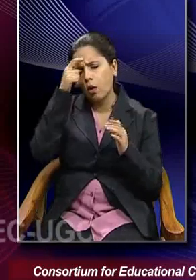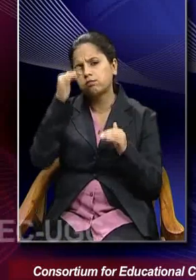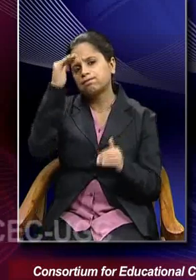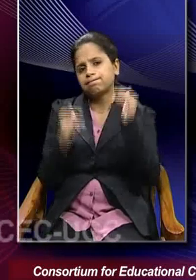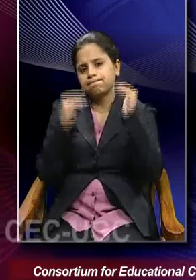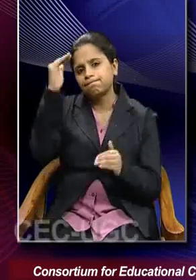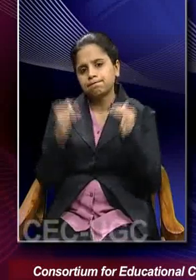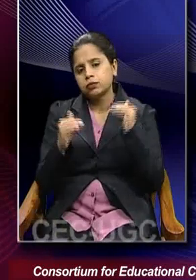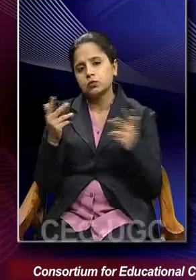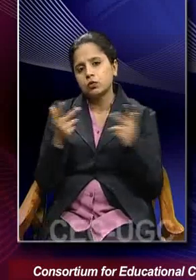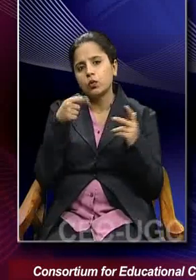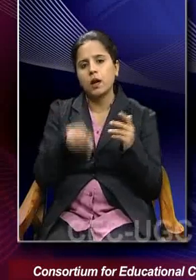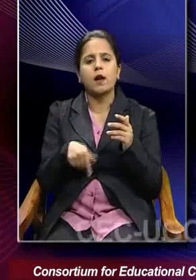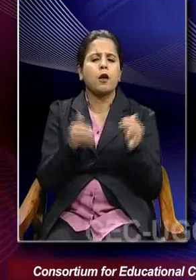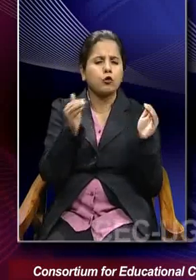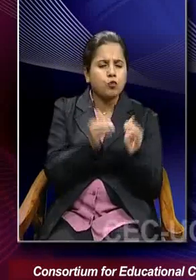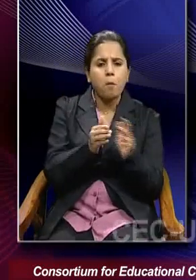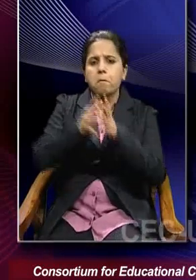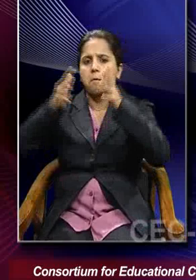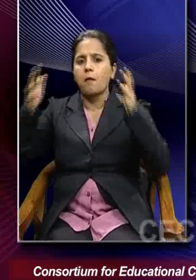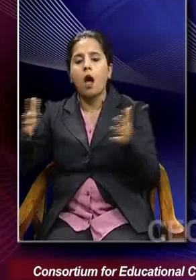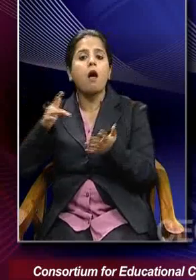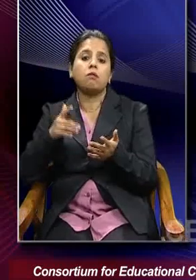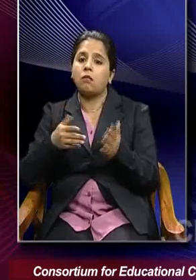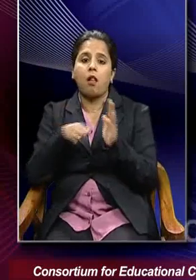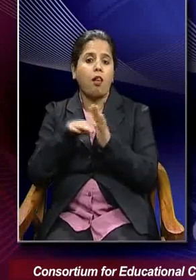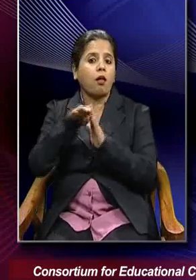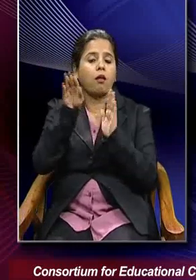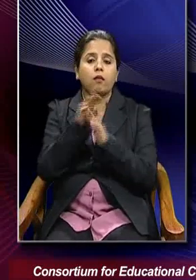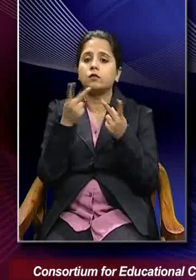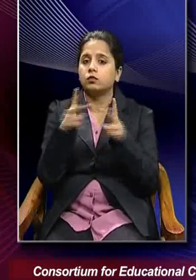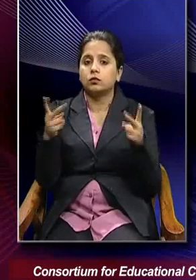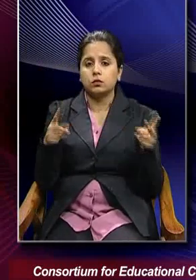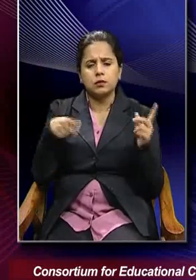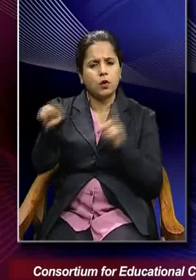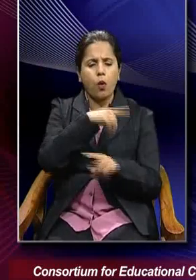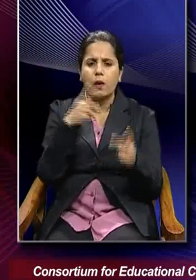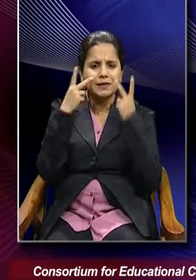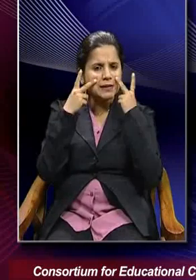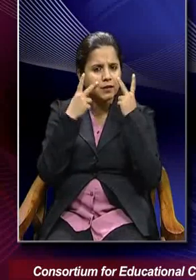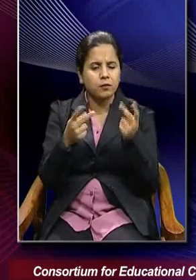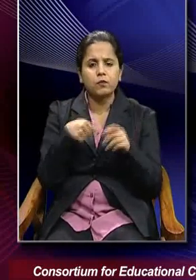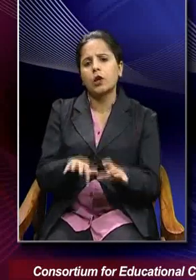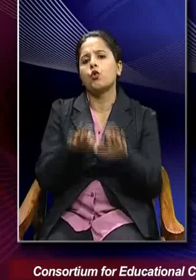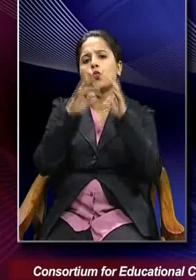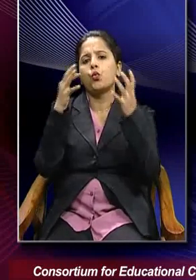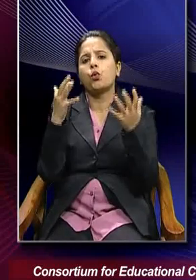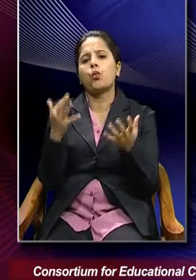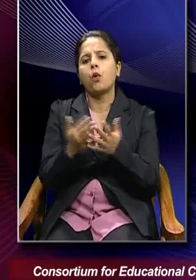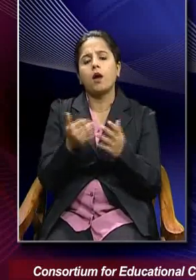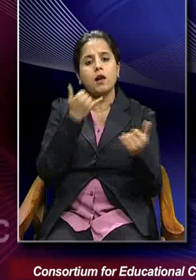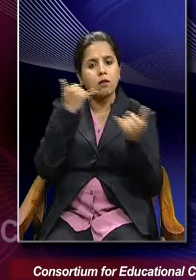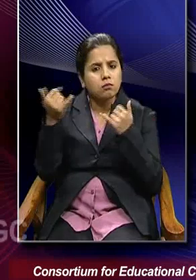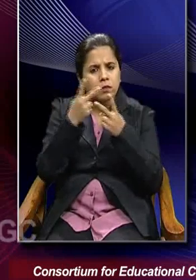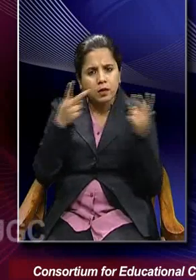inequalities from micro to macro level. So, seen in this scenario, the World Telecommunication